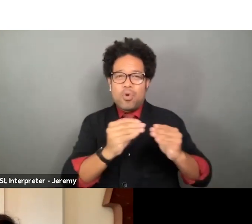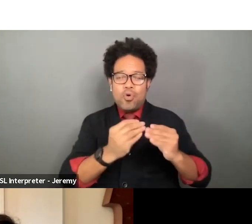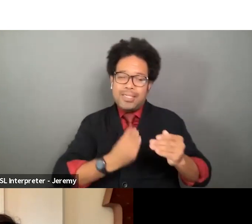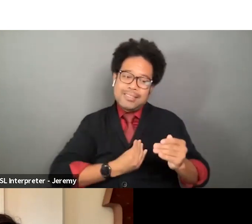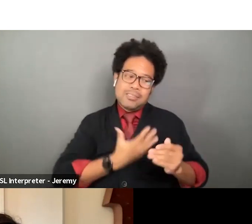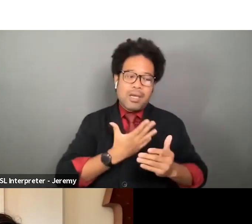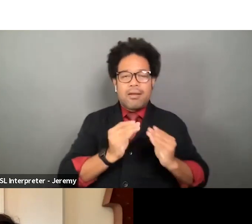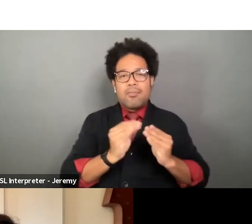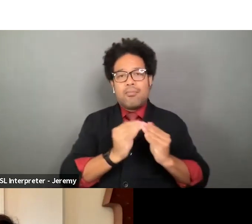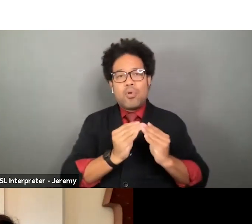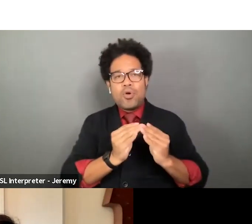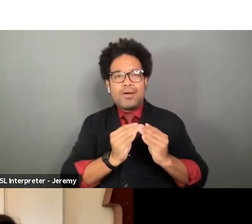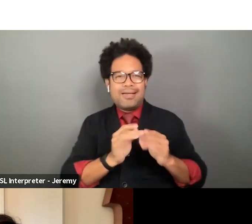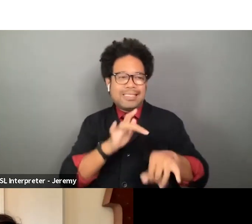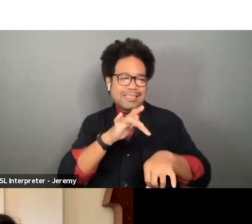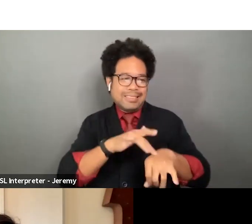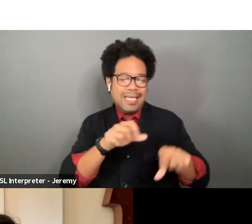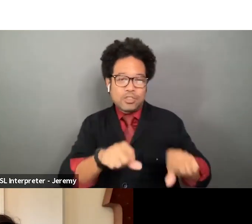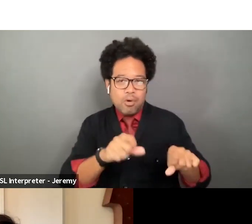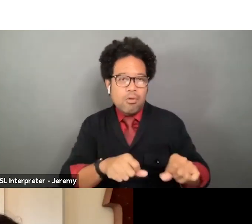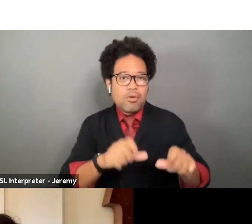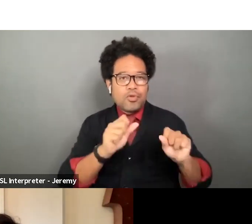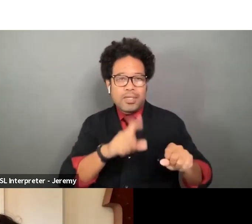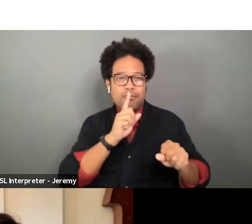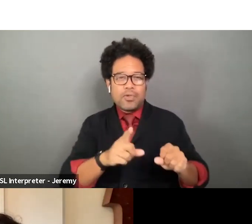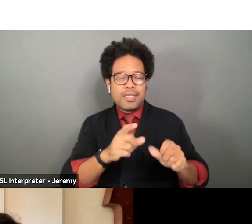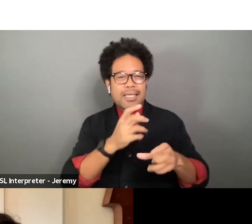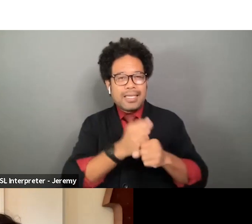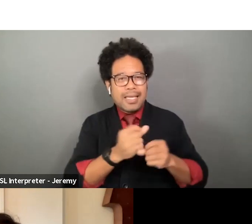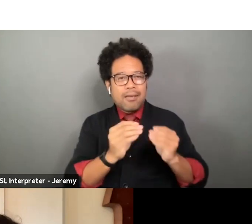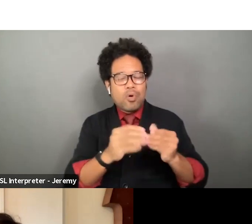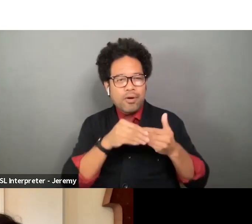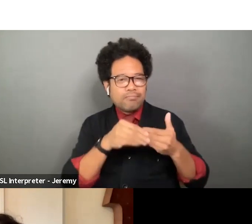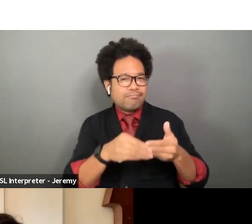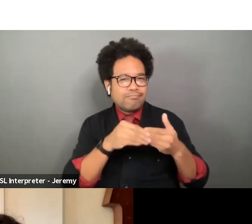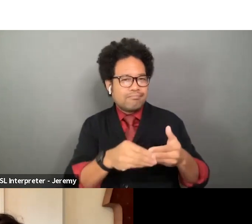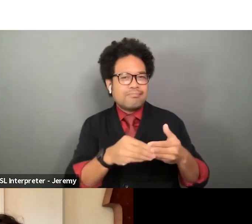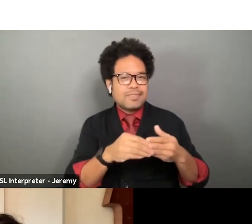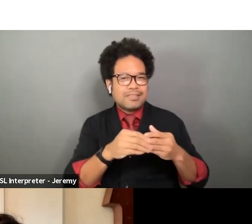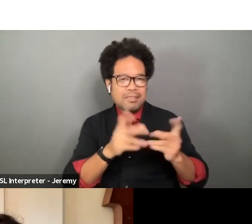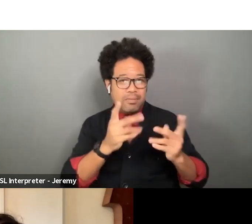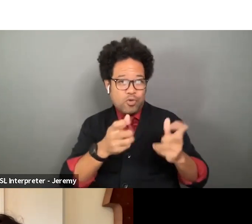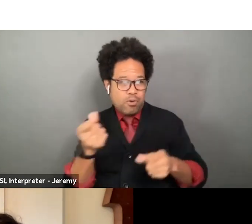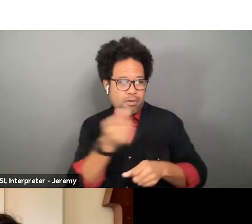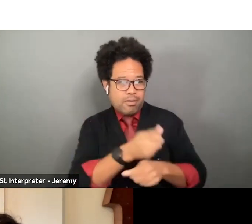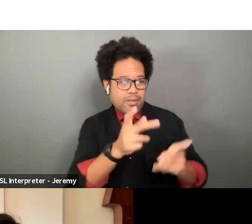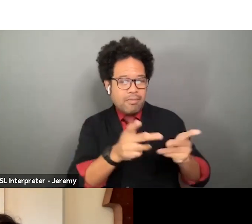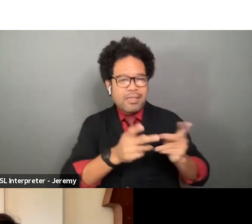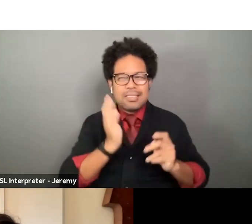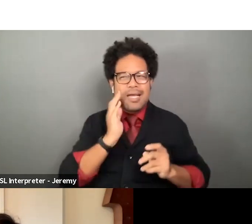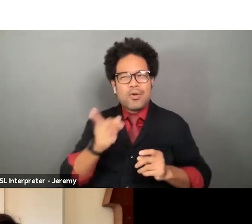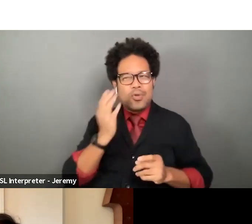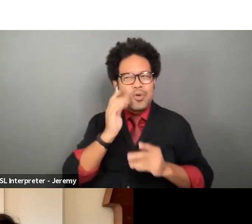more tangible, and you can really get the wiggle room to get these real radicals into the space. You know, I know, Jungwon, you know about my